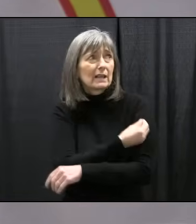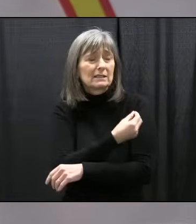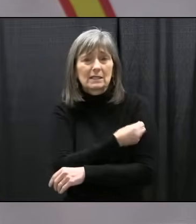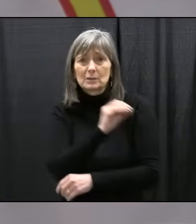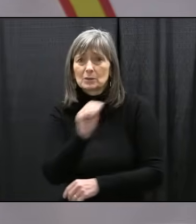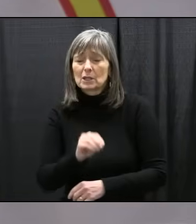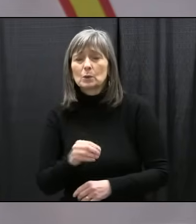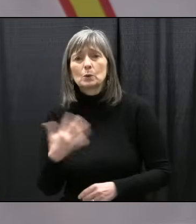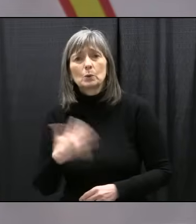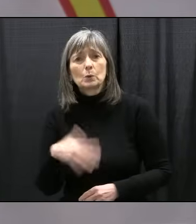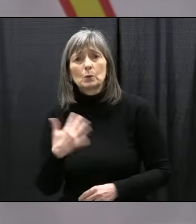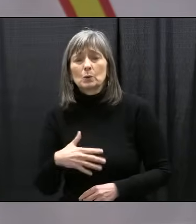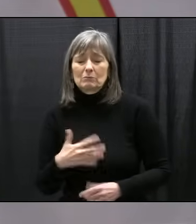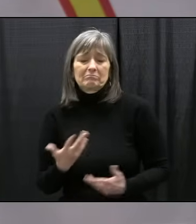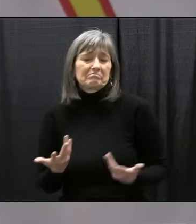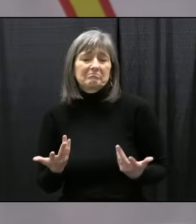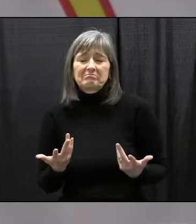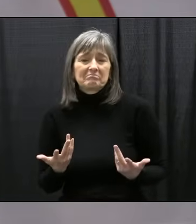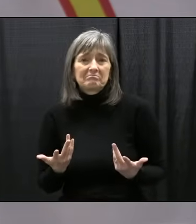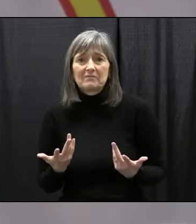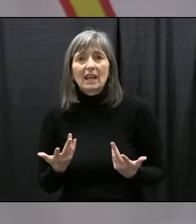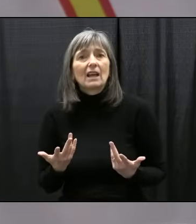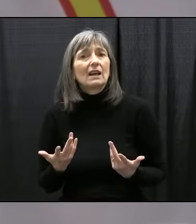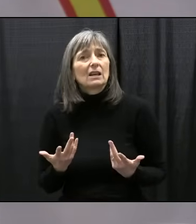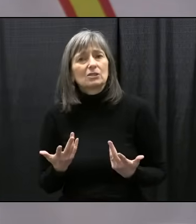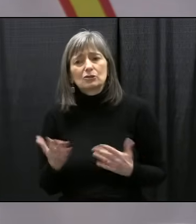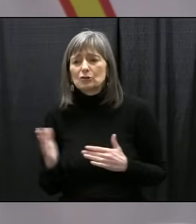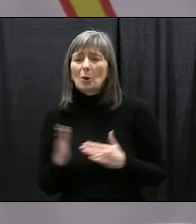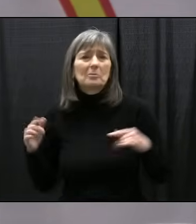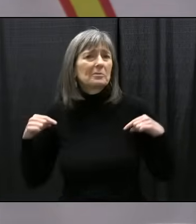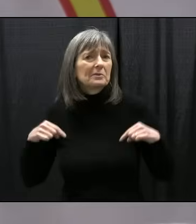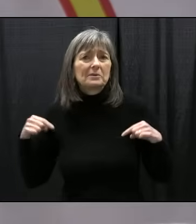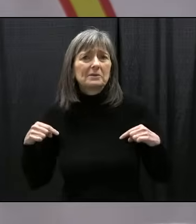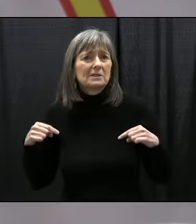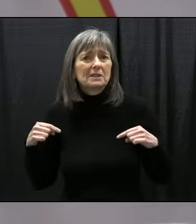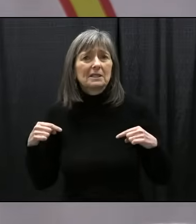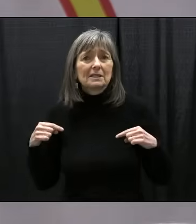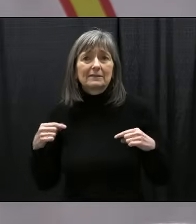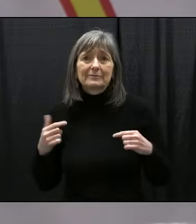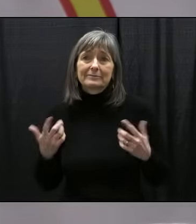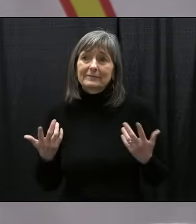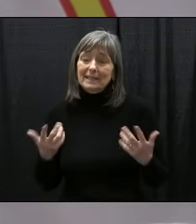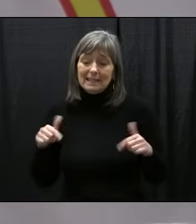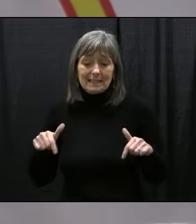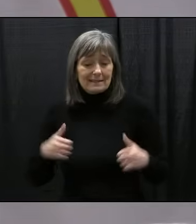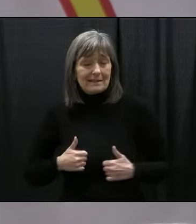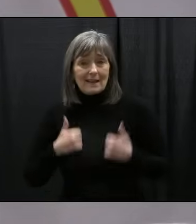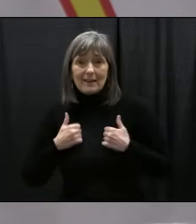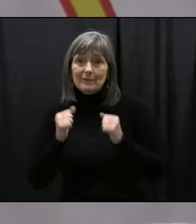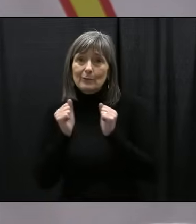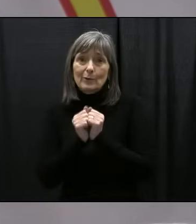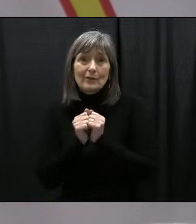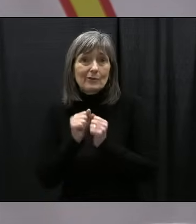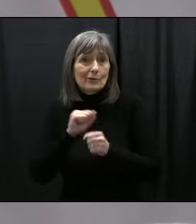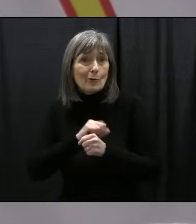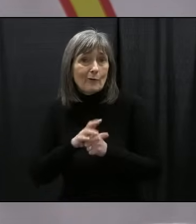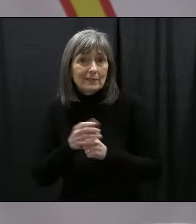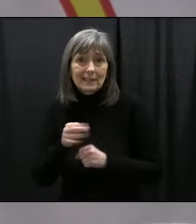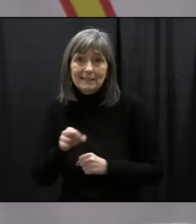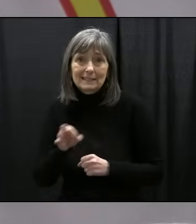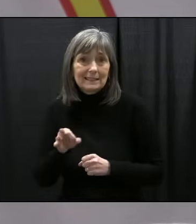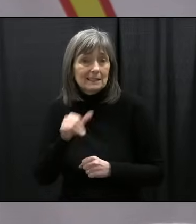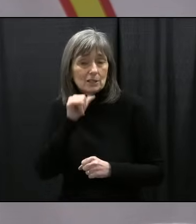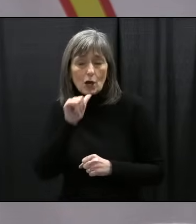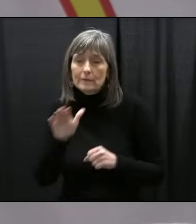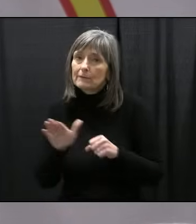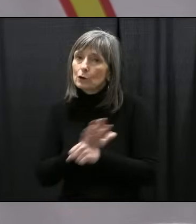rates compared to ours. And this is life with COVID-19. We're not going into full lockdown. That is